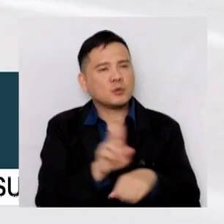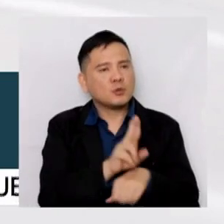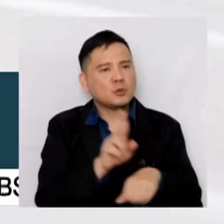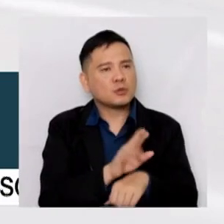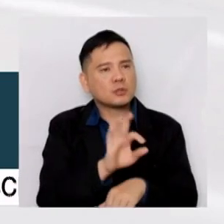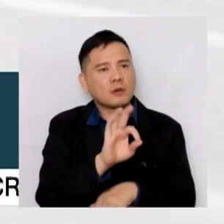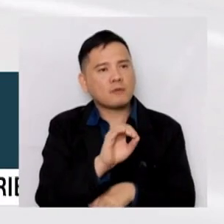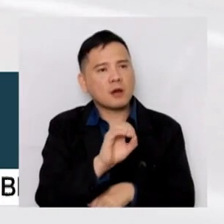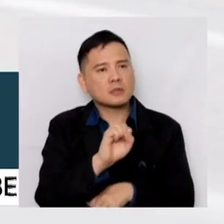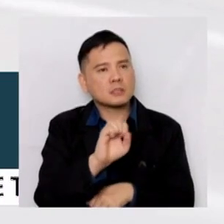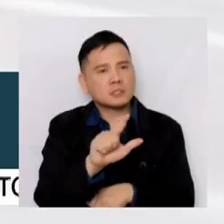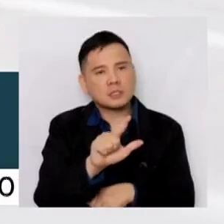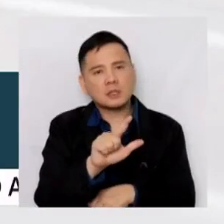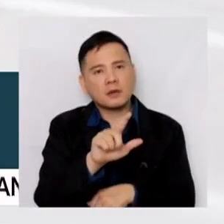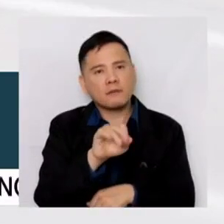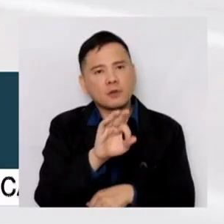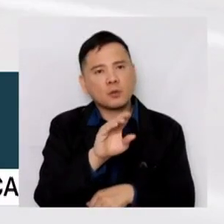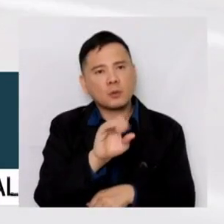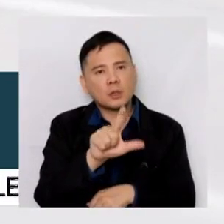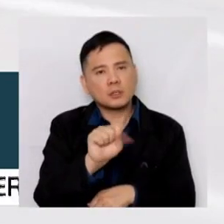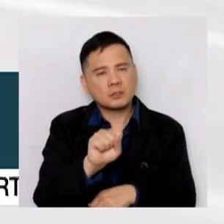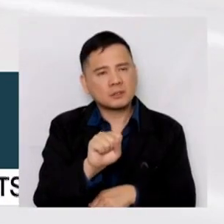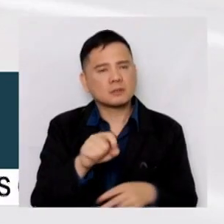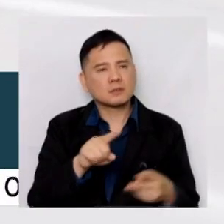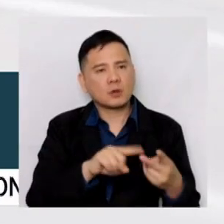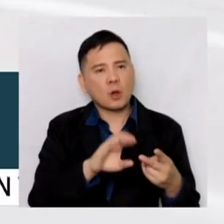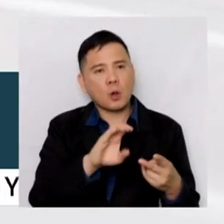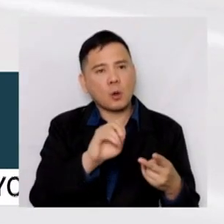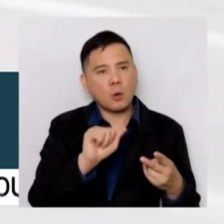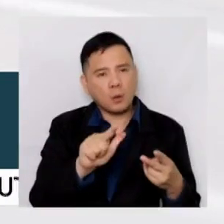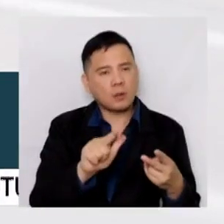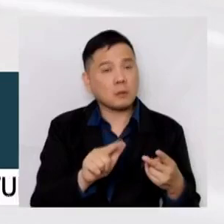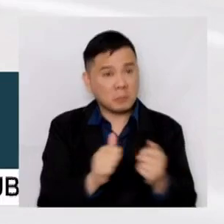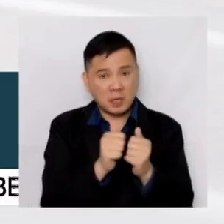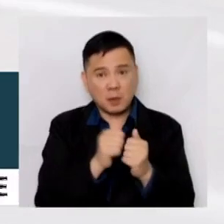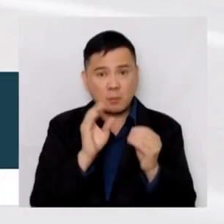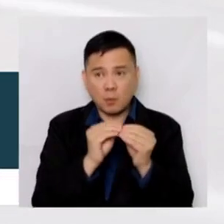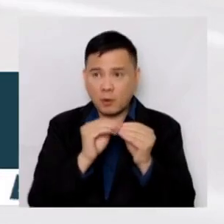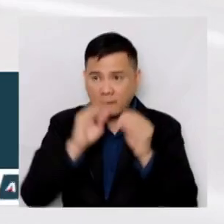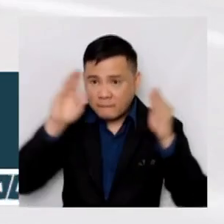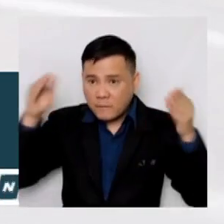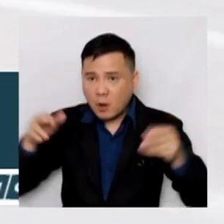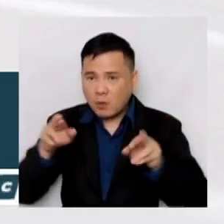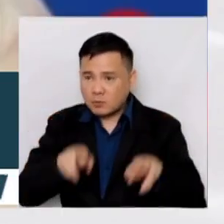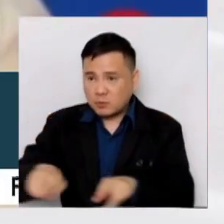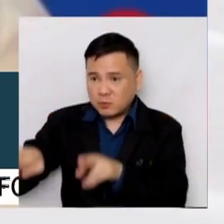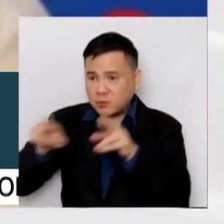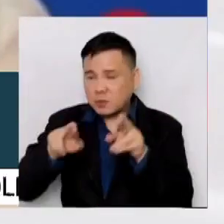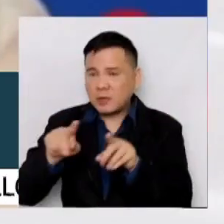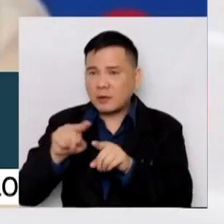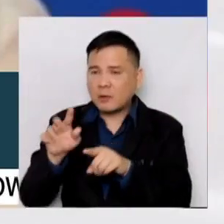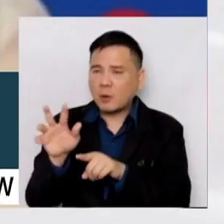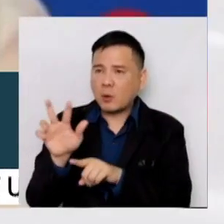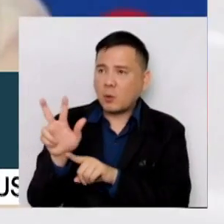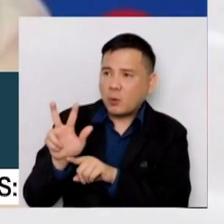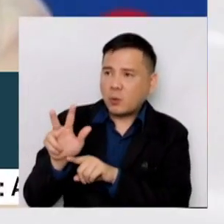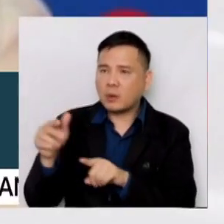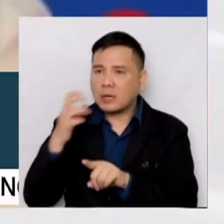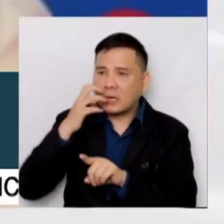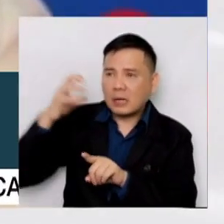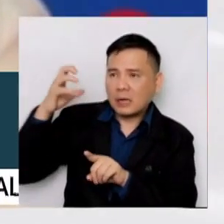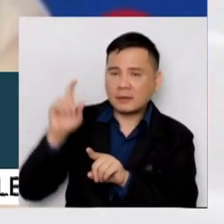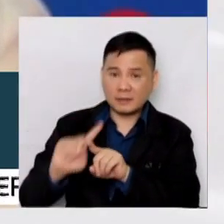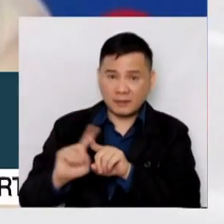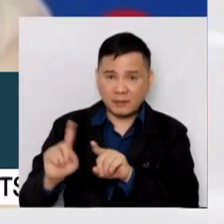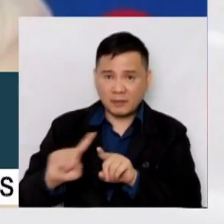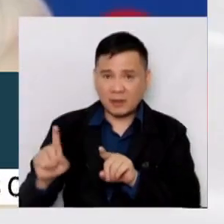and coal-based plants and push for renewable sources of energy? Definitely. In fact, that's part of our agricultural mega industry